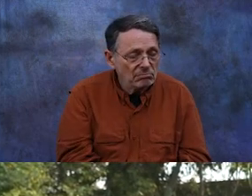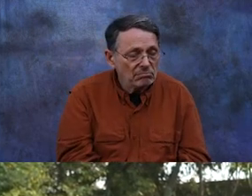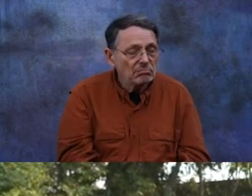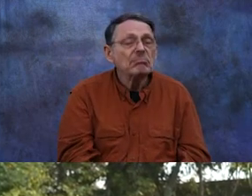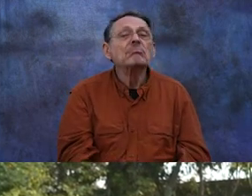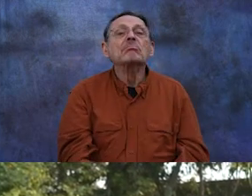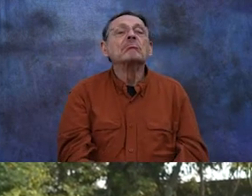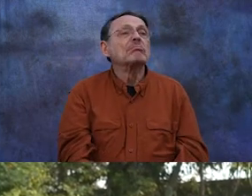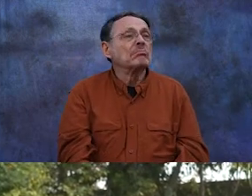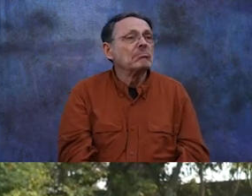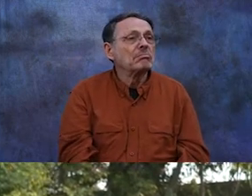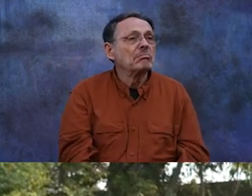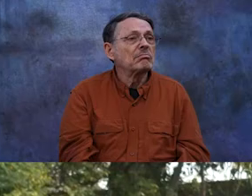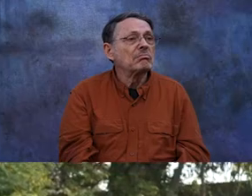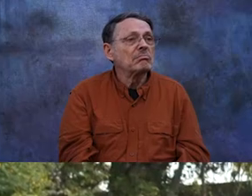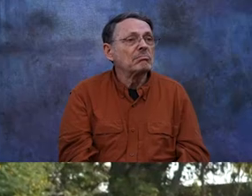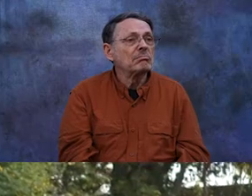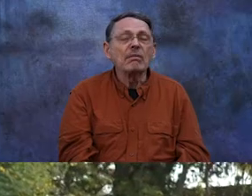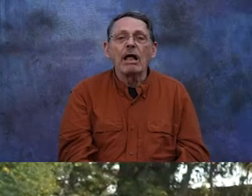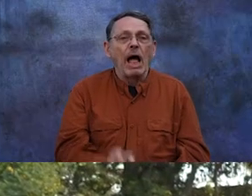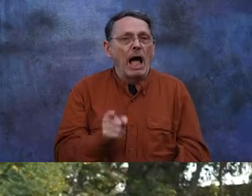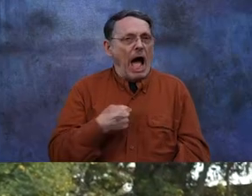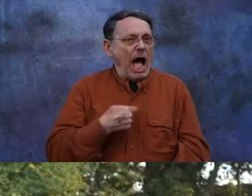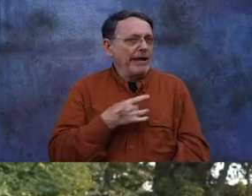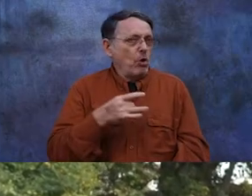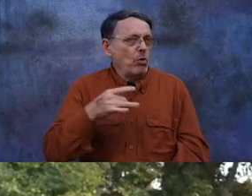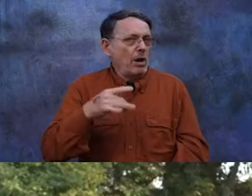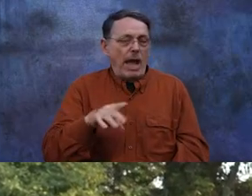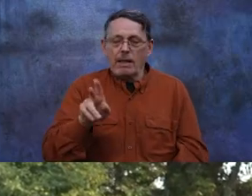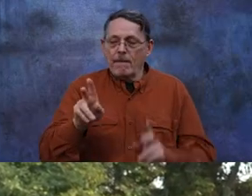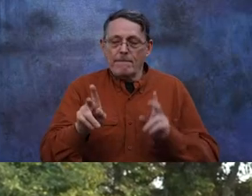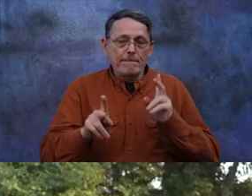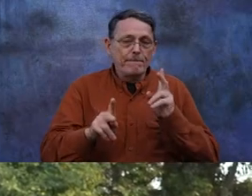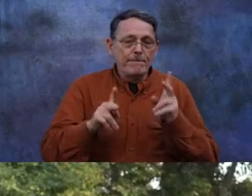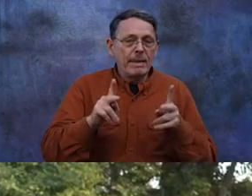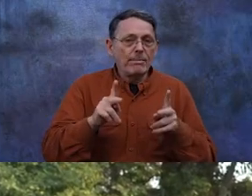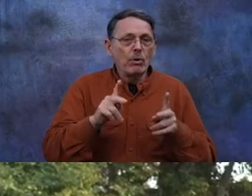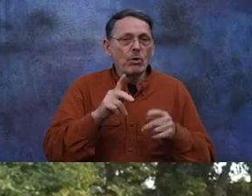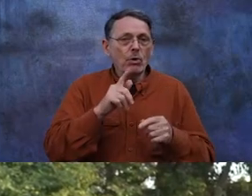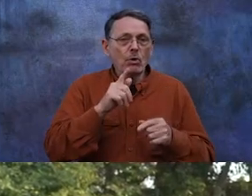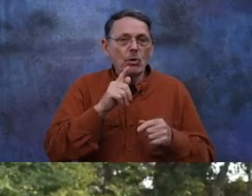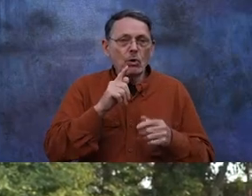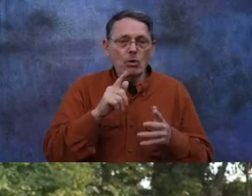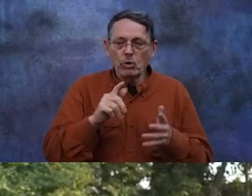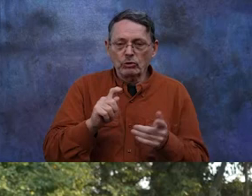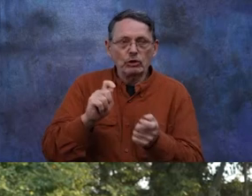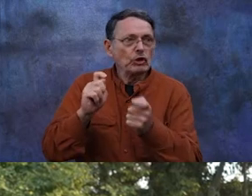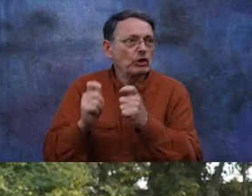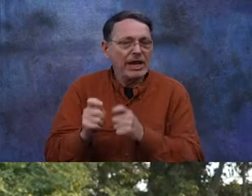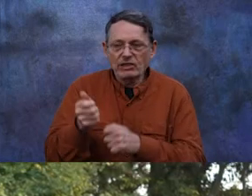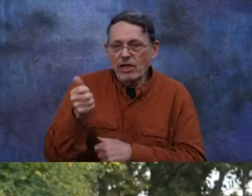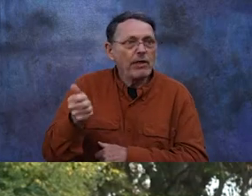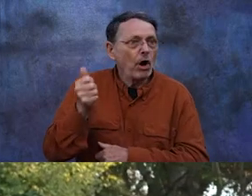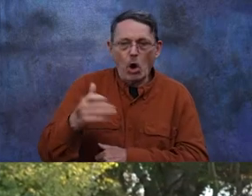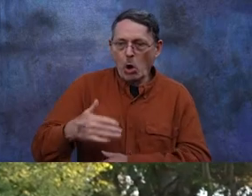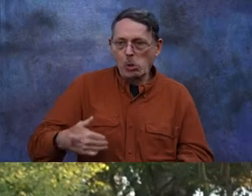I do not like those who turn their own impulses into demons that they